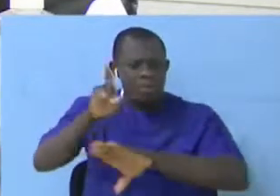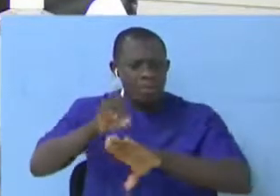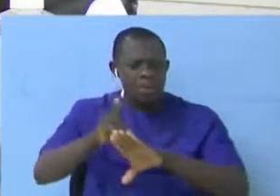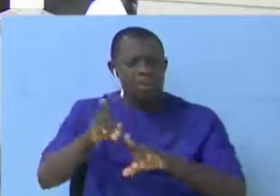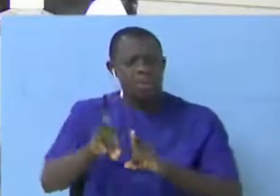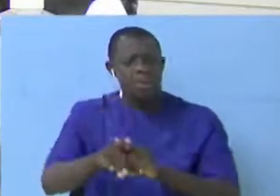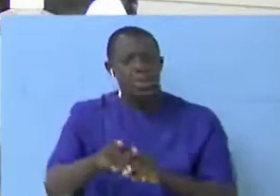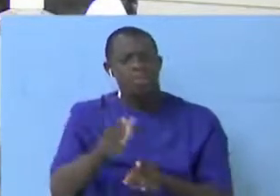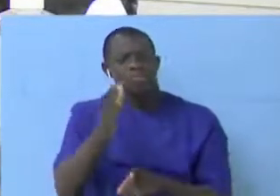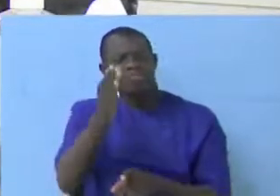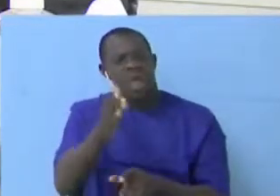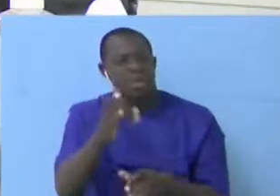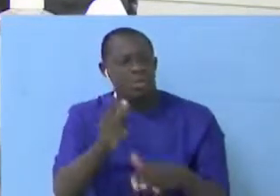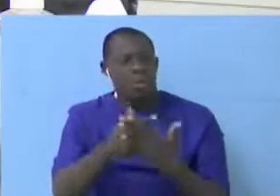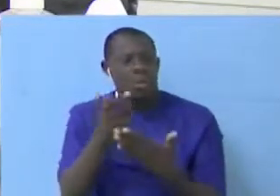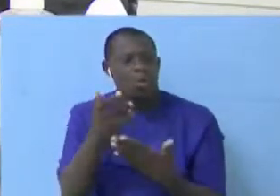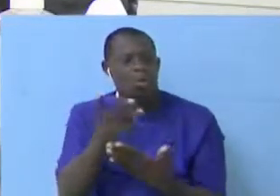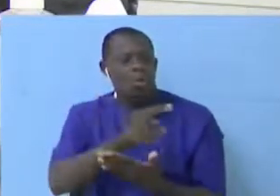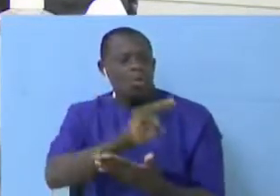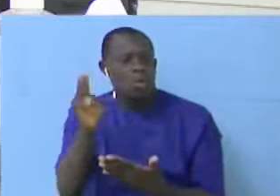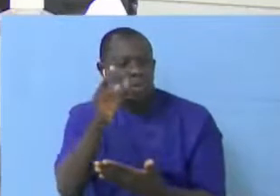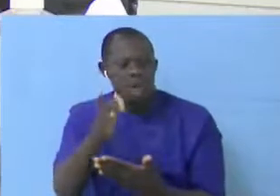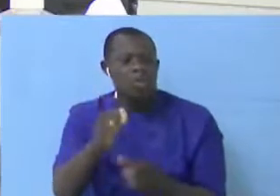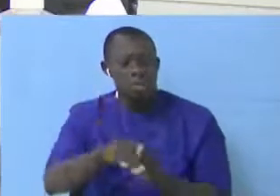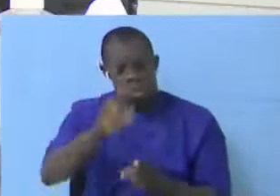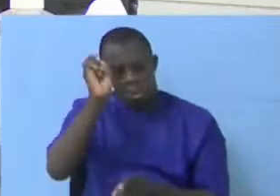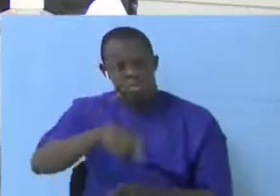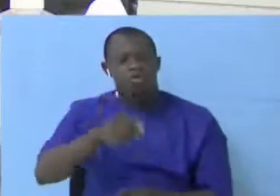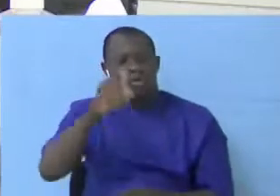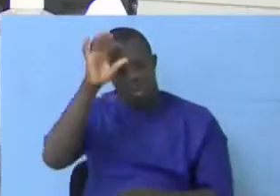directly or indirectly, you got to know.